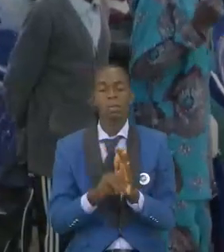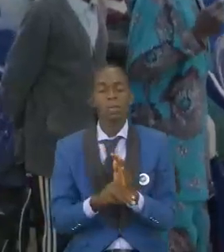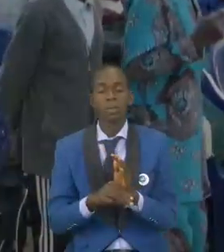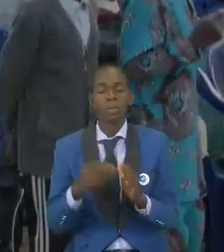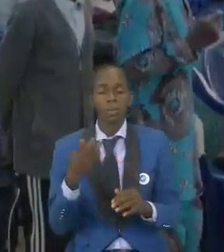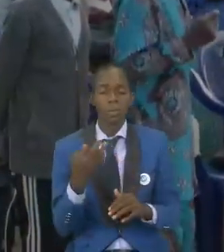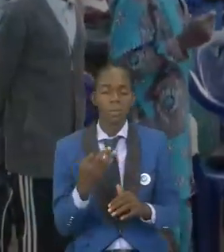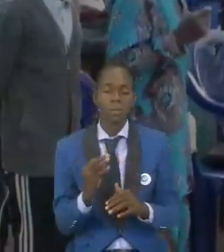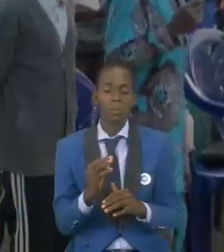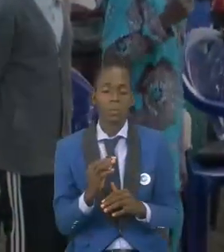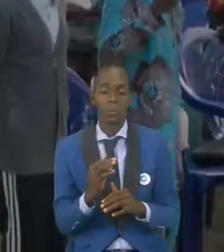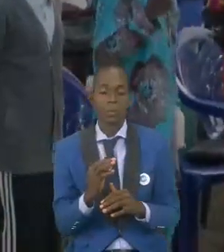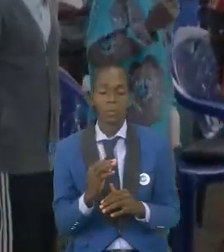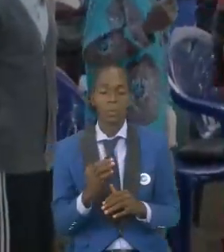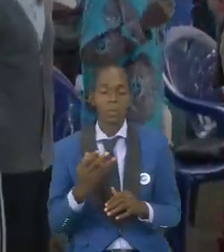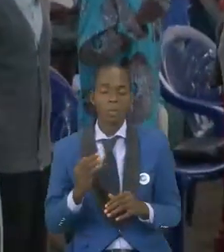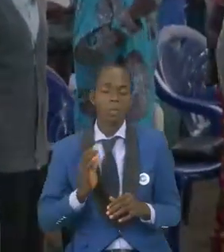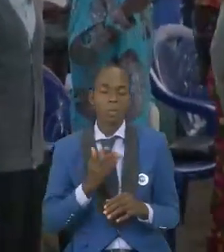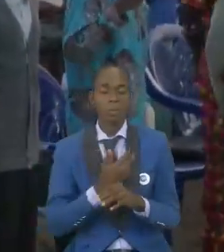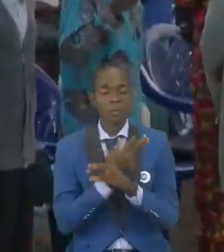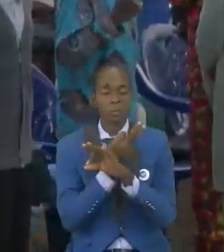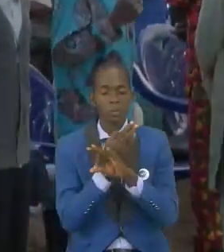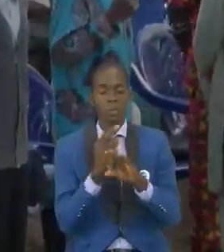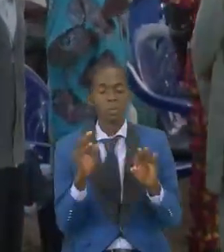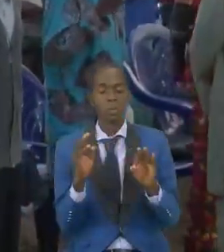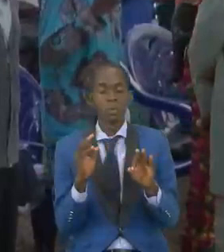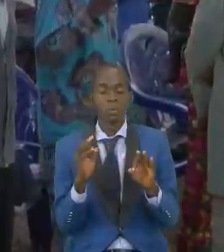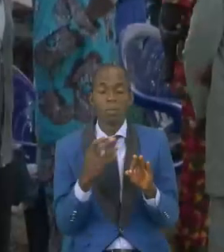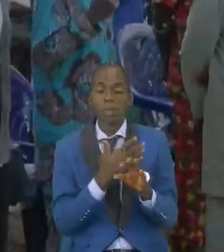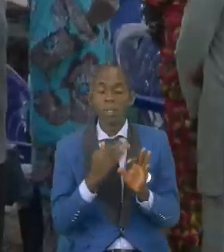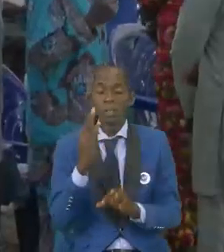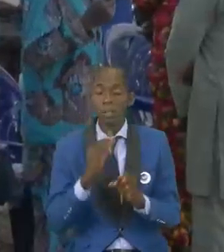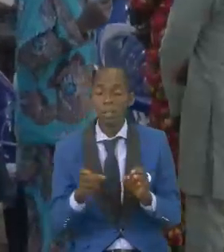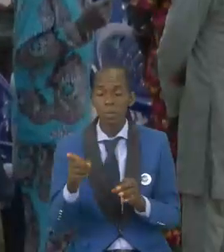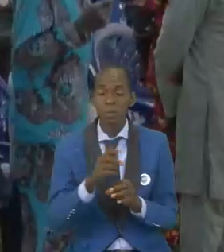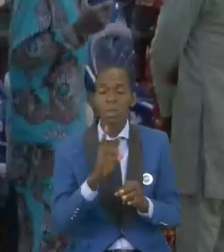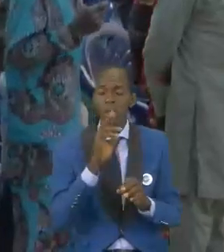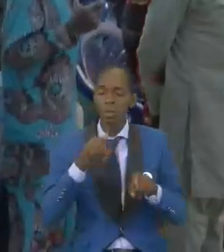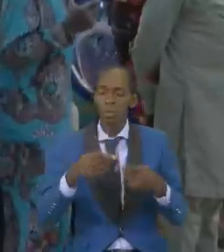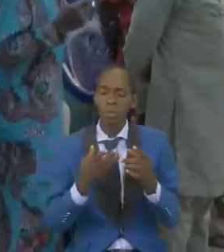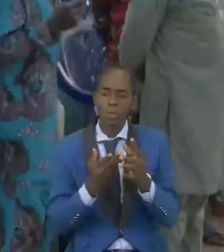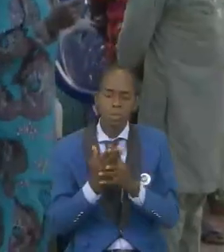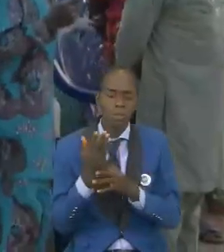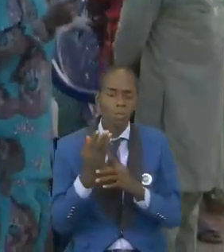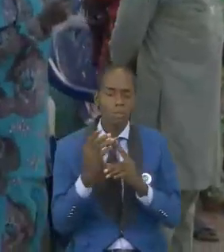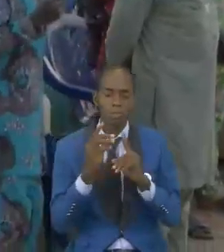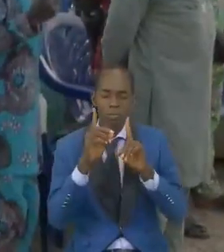of our emancipation. And if you're going through trials,